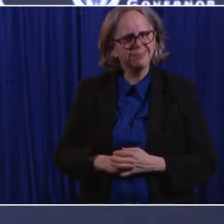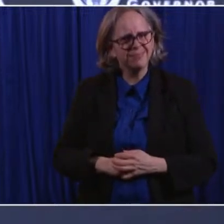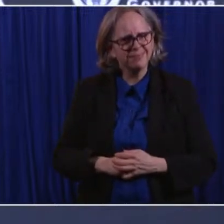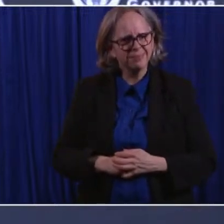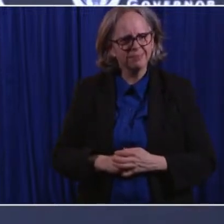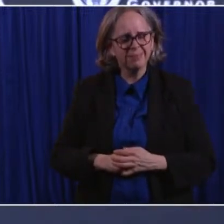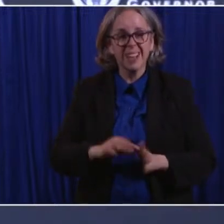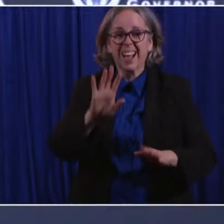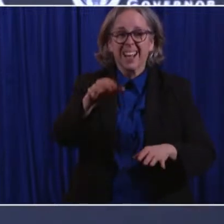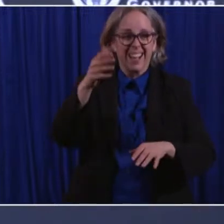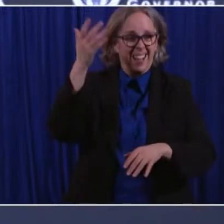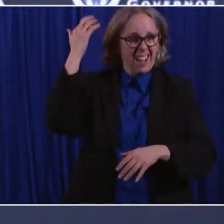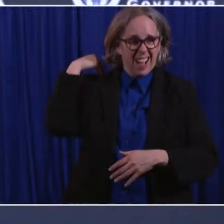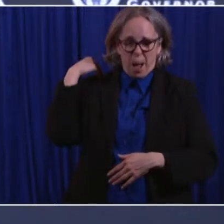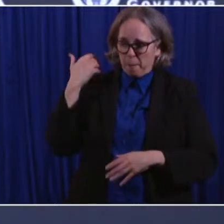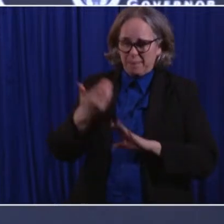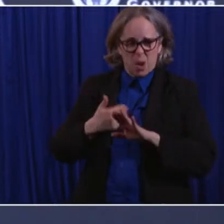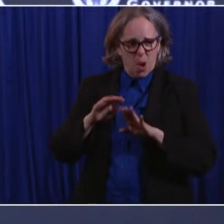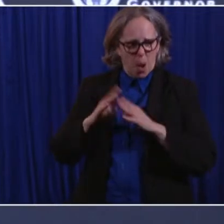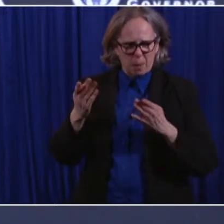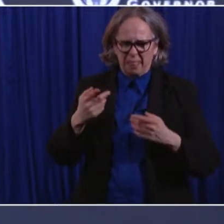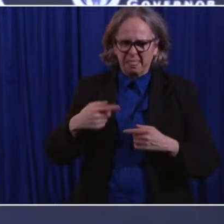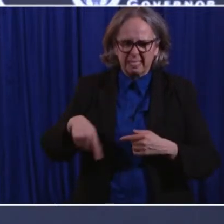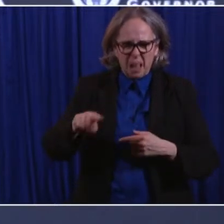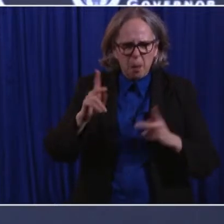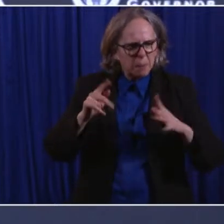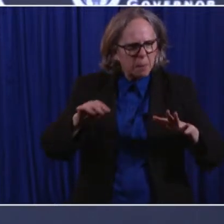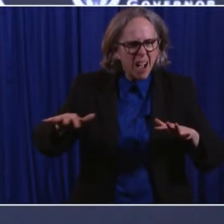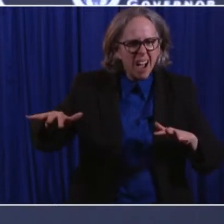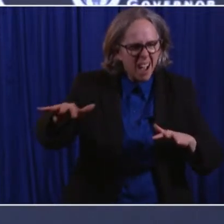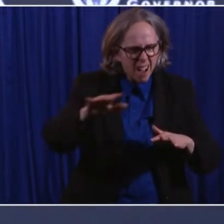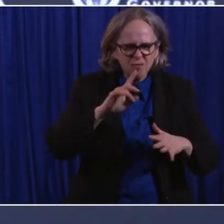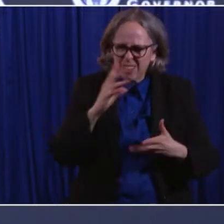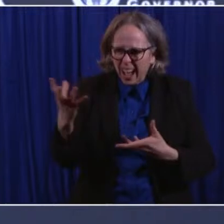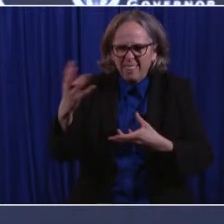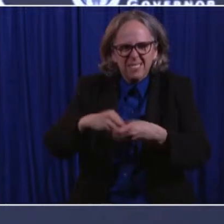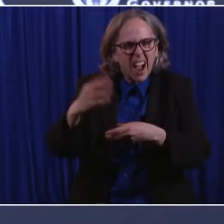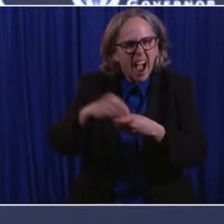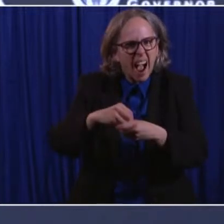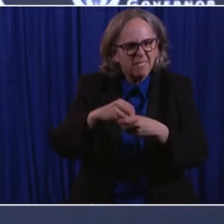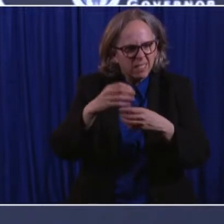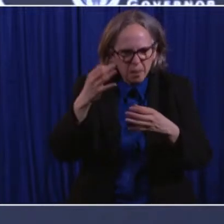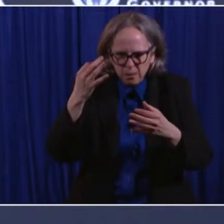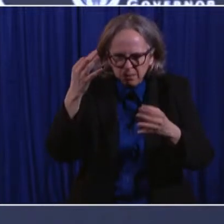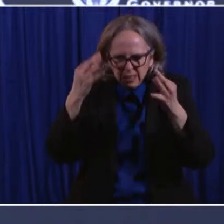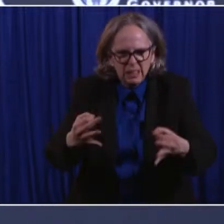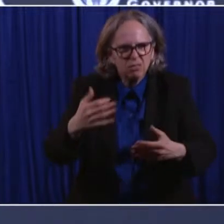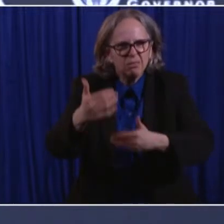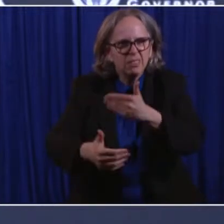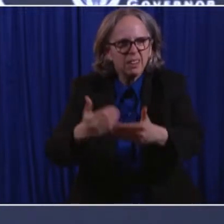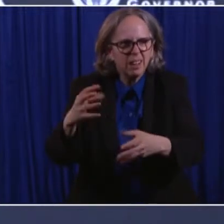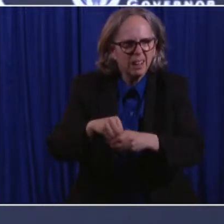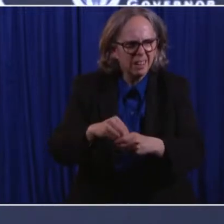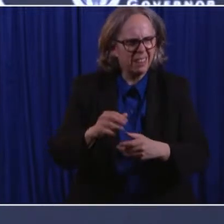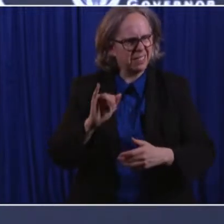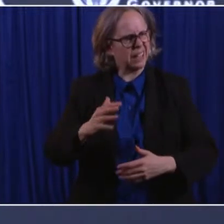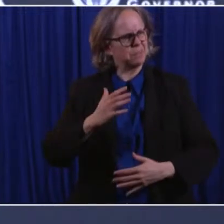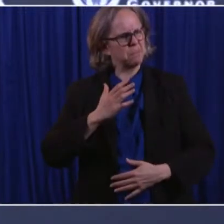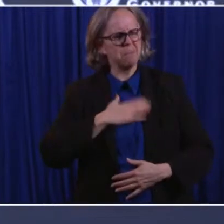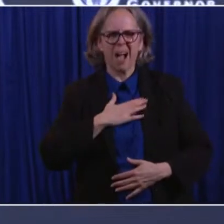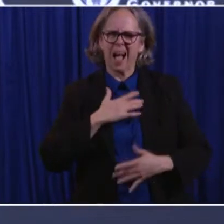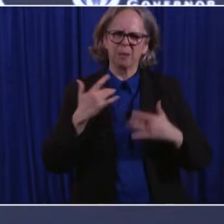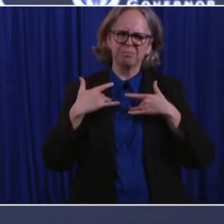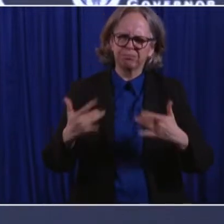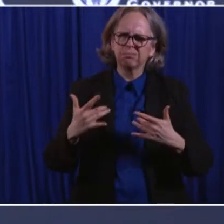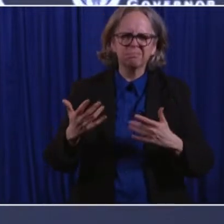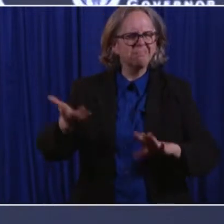It was a process that we created. And it's something that I've tried to do throughout my career. When we look at reforming foster care,